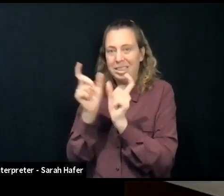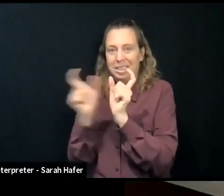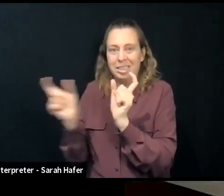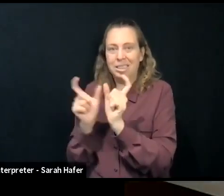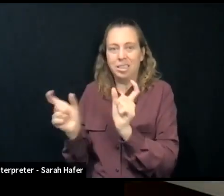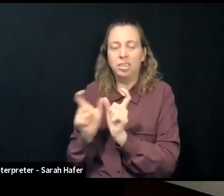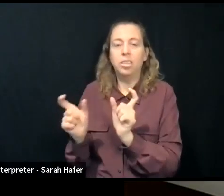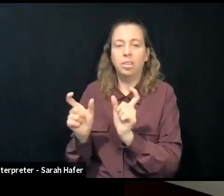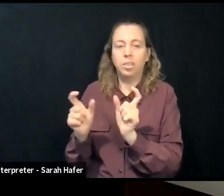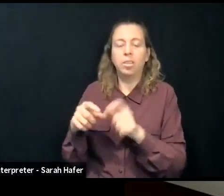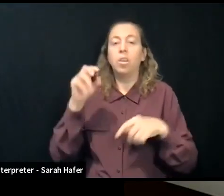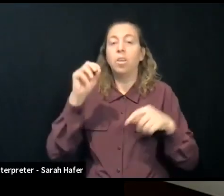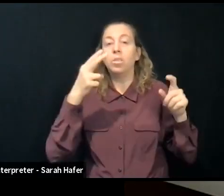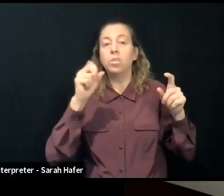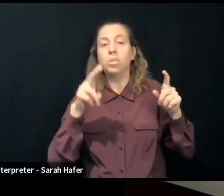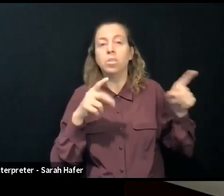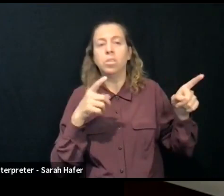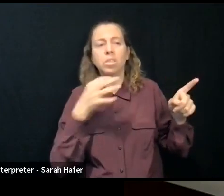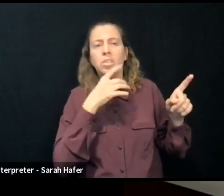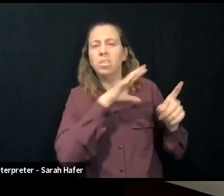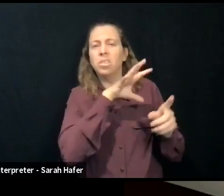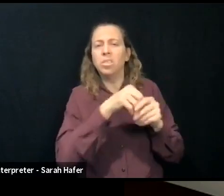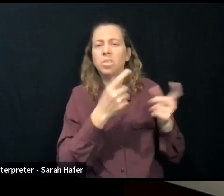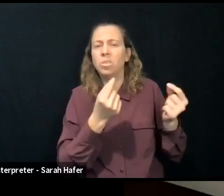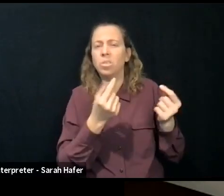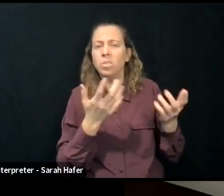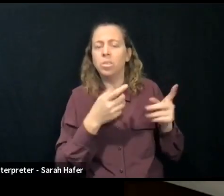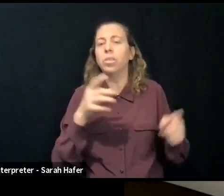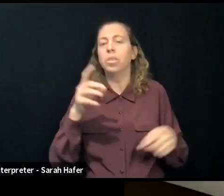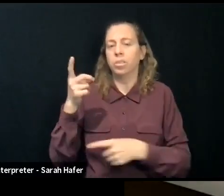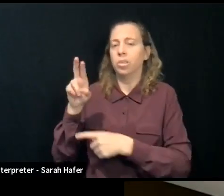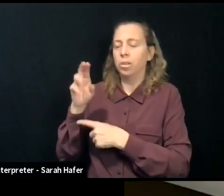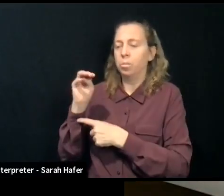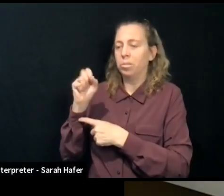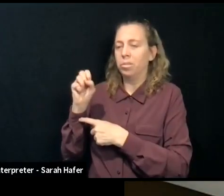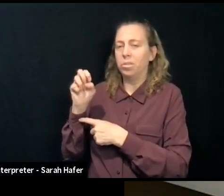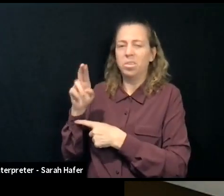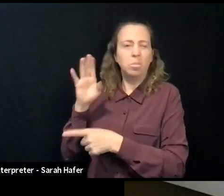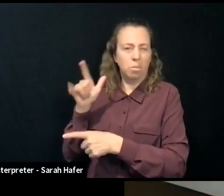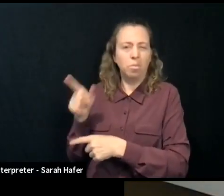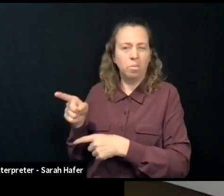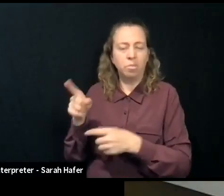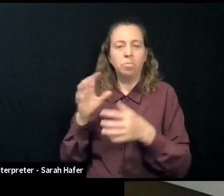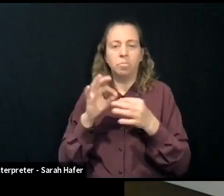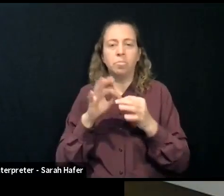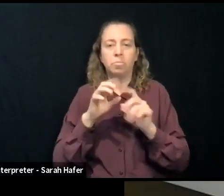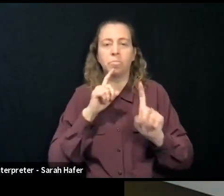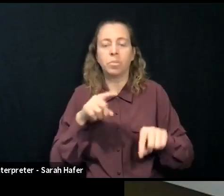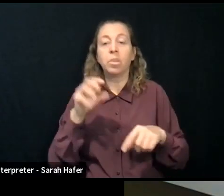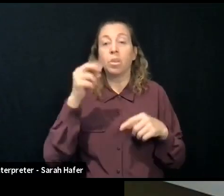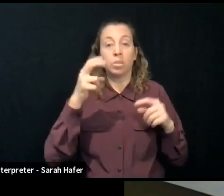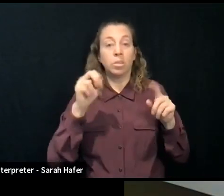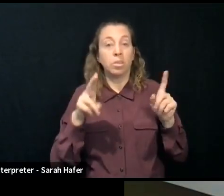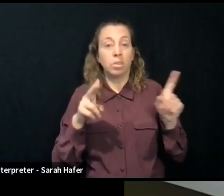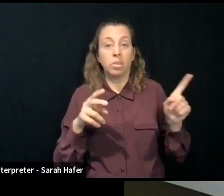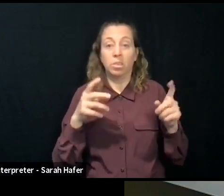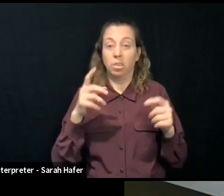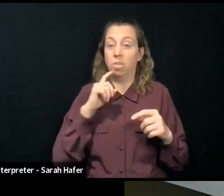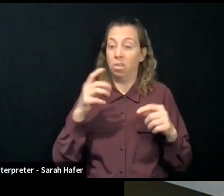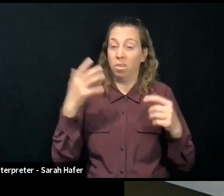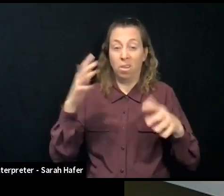that's actually a very important question. And at OHSU, we are sequencing everything that we have as long as